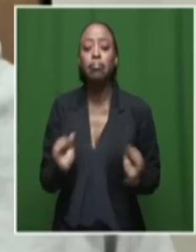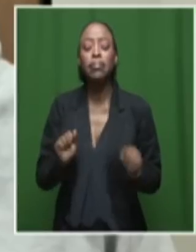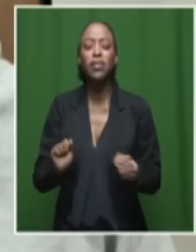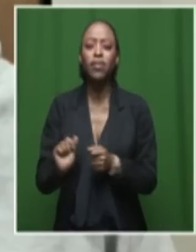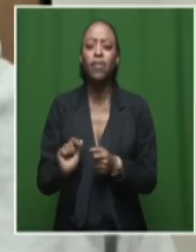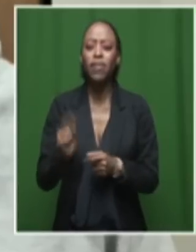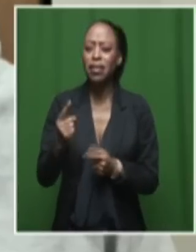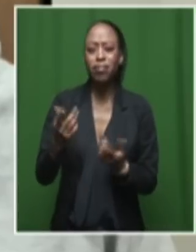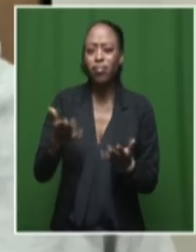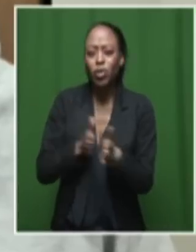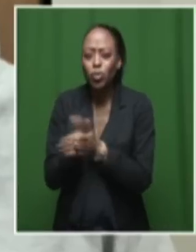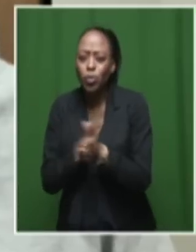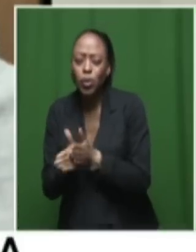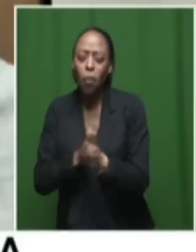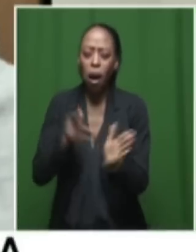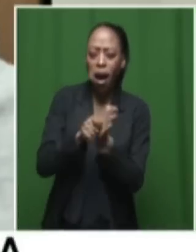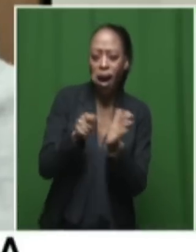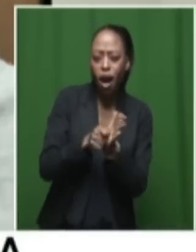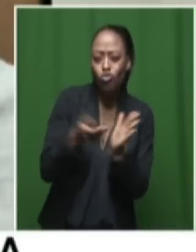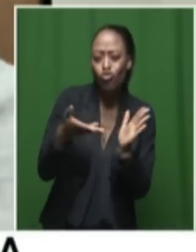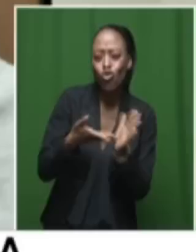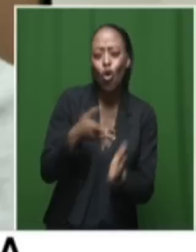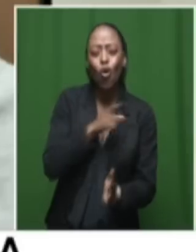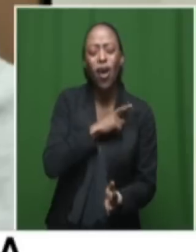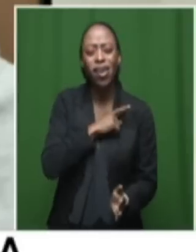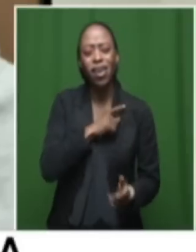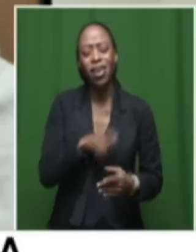firstly, what motivated you to write this article?